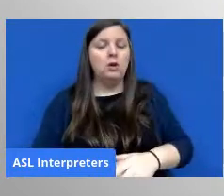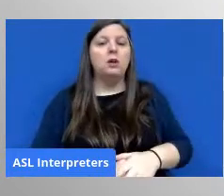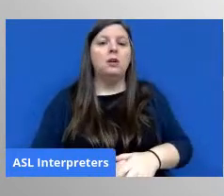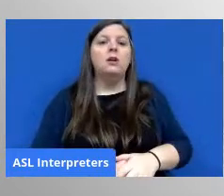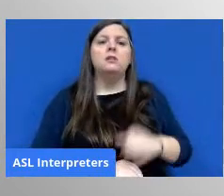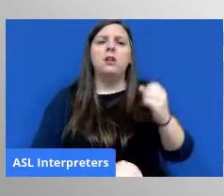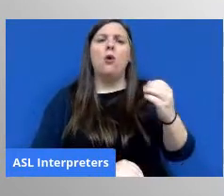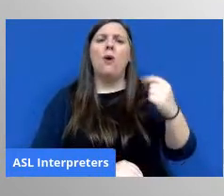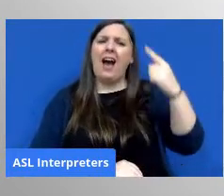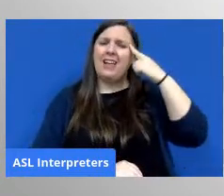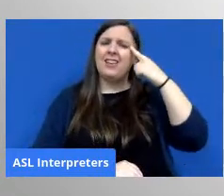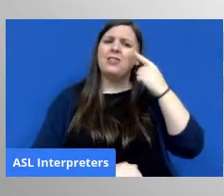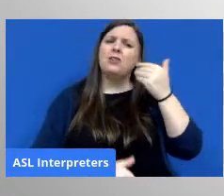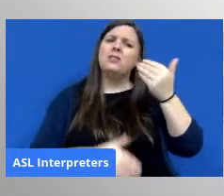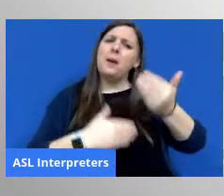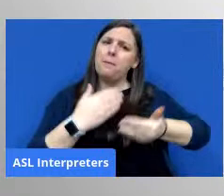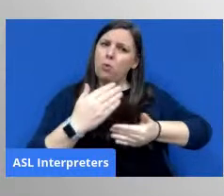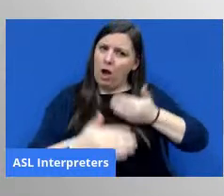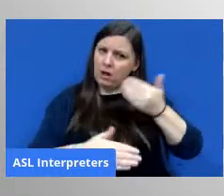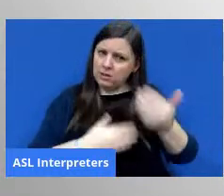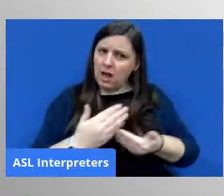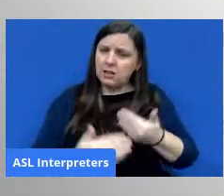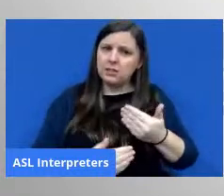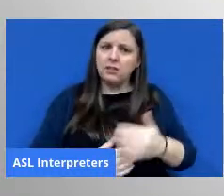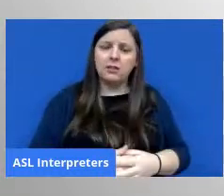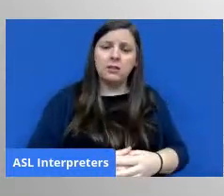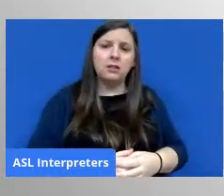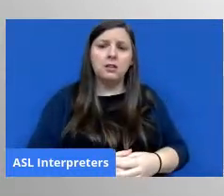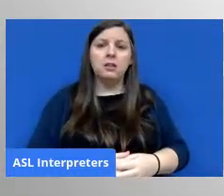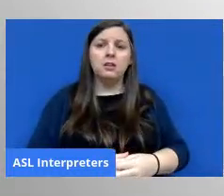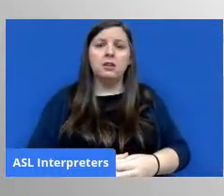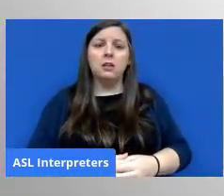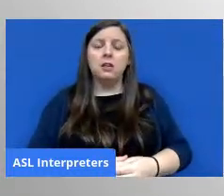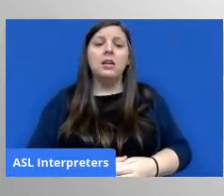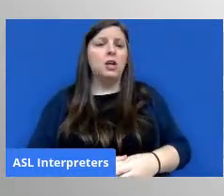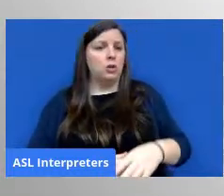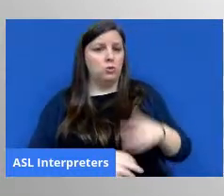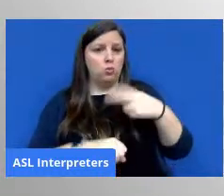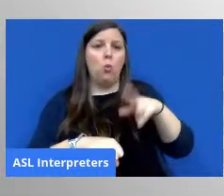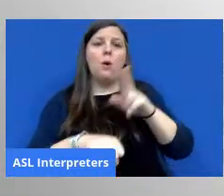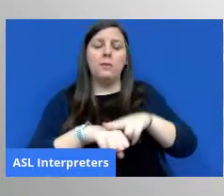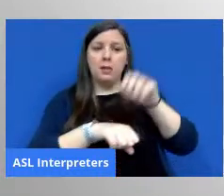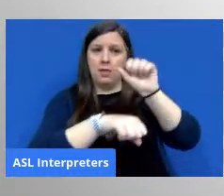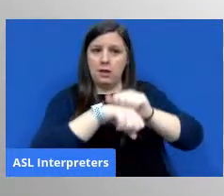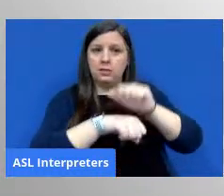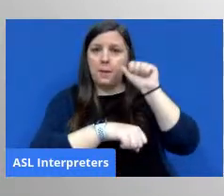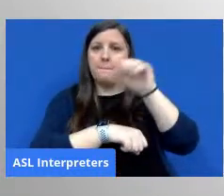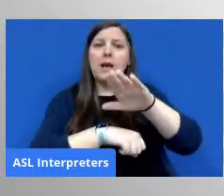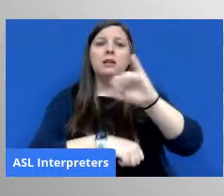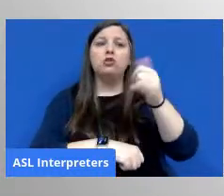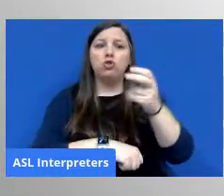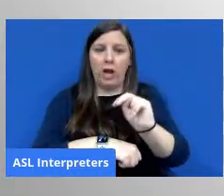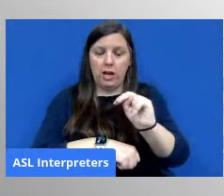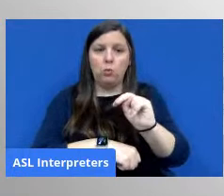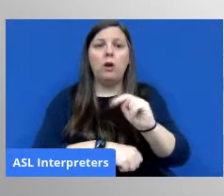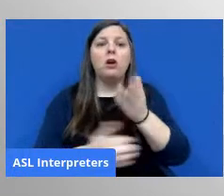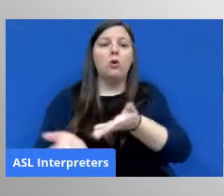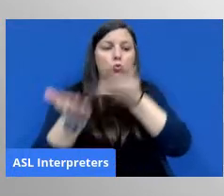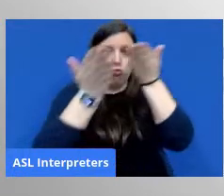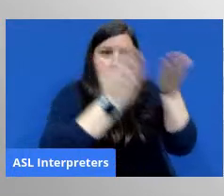there's a process, is my understanding, and I could be wrong. It's normally submitted in January so that it goes to them in